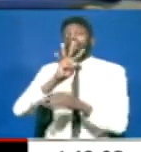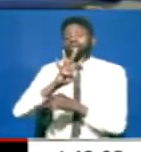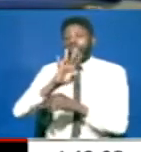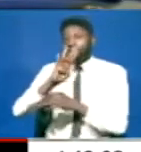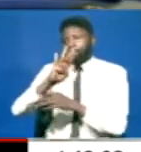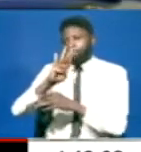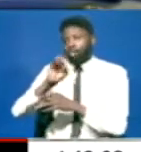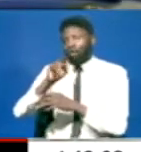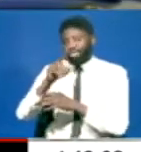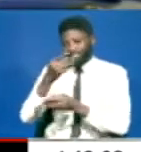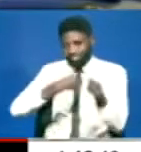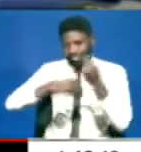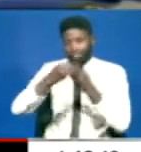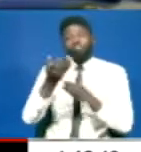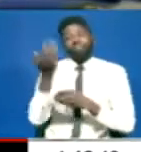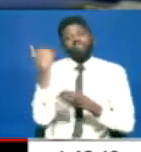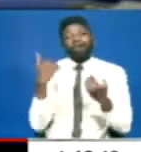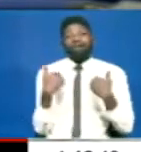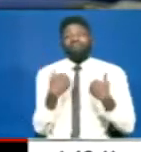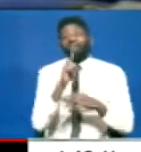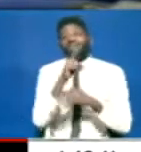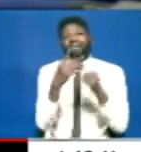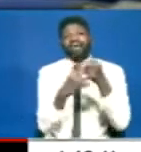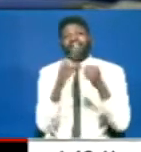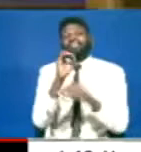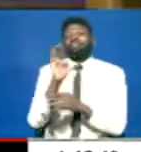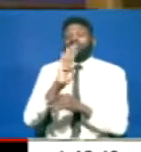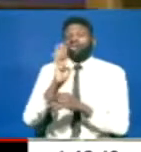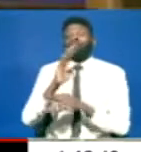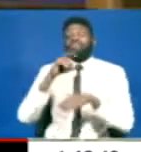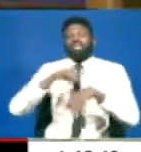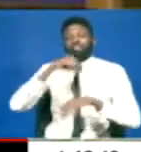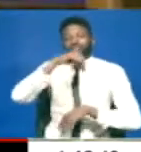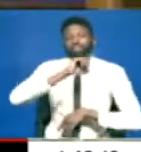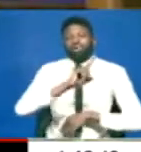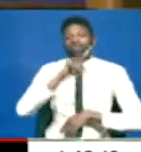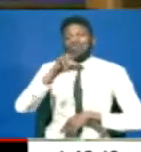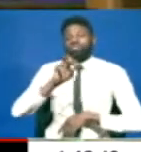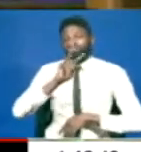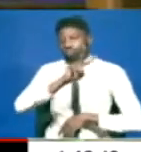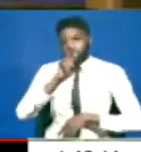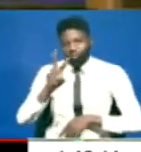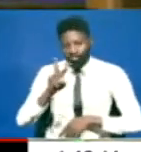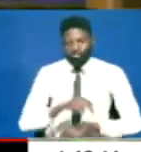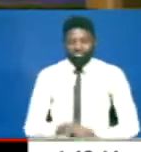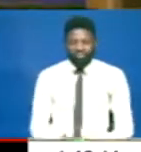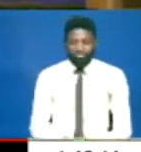to 190 billion traded in Q1 2022. Alan Oko, Lunchtime News.